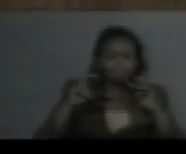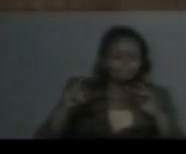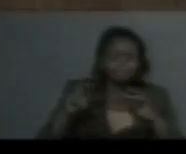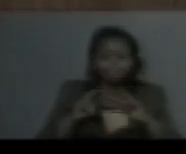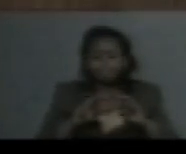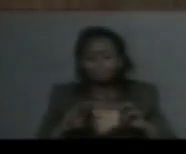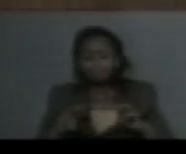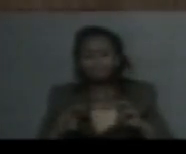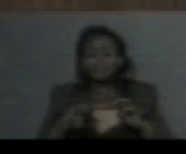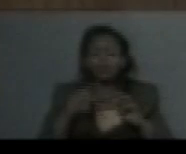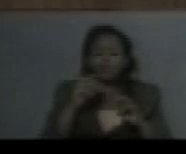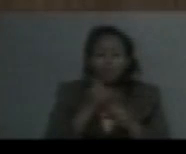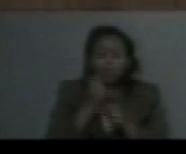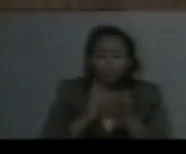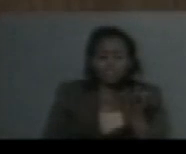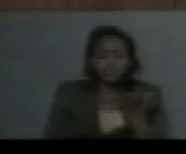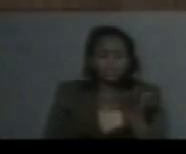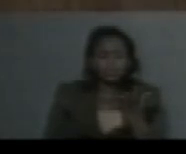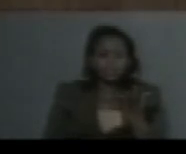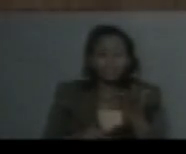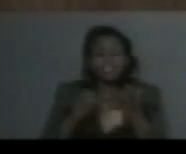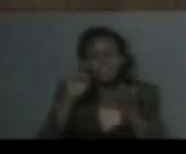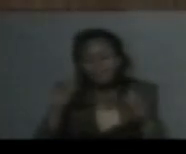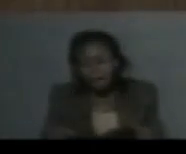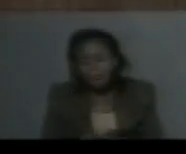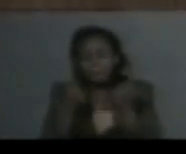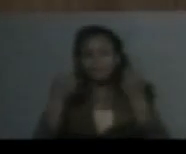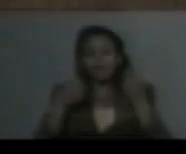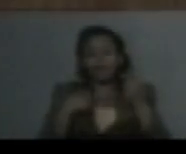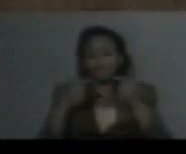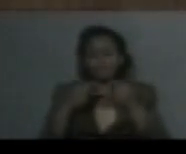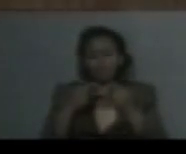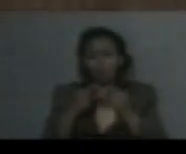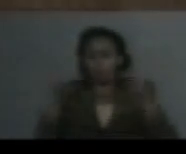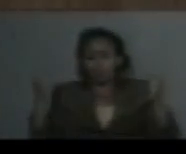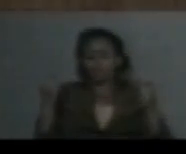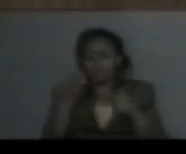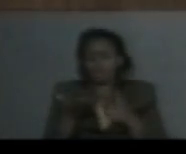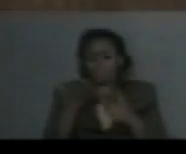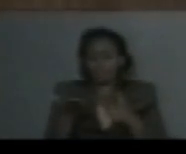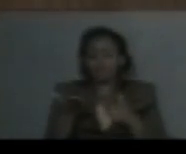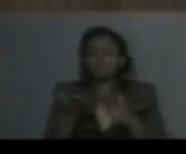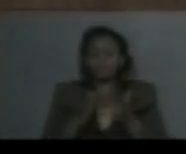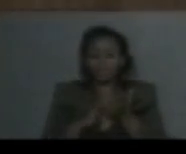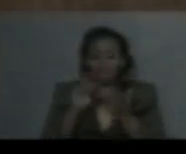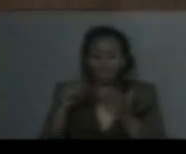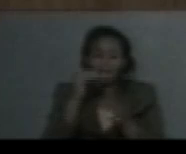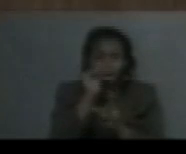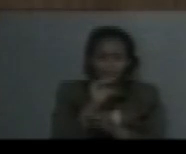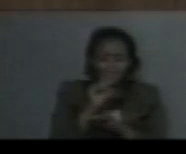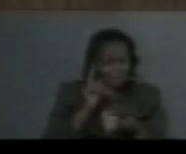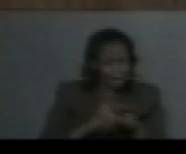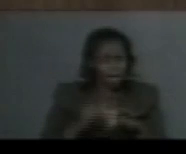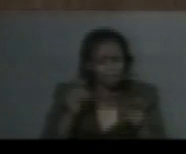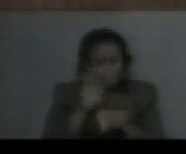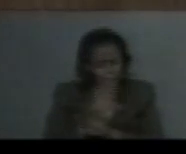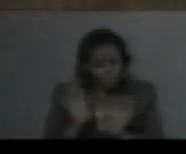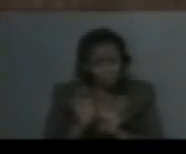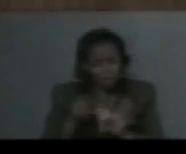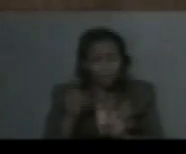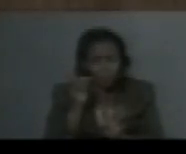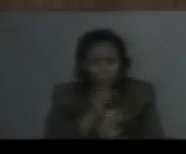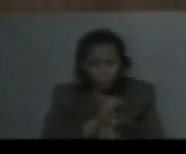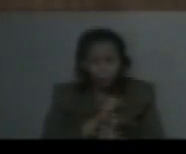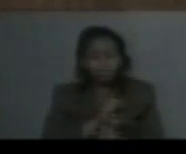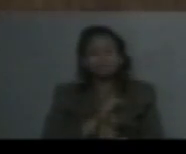made, make all of the objections they have, and it is only after that is done that you then announce